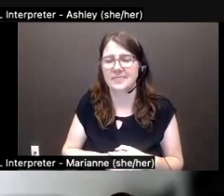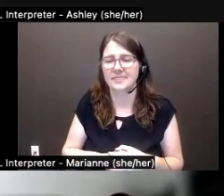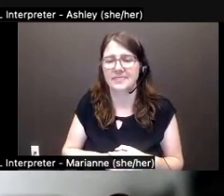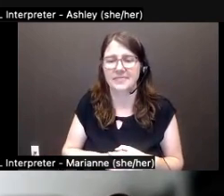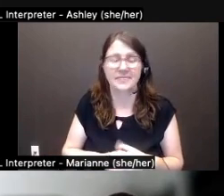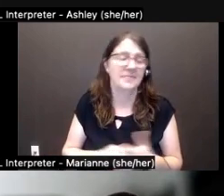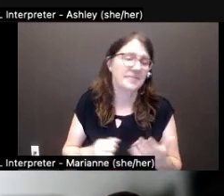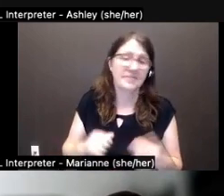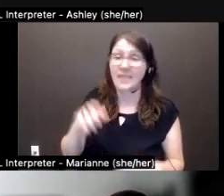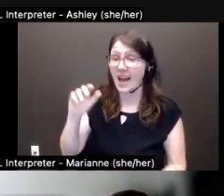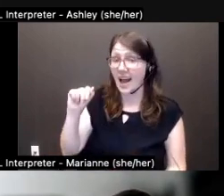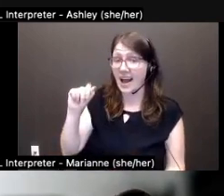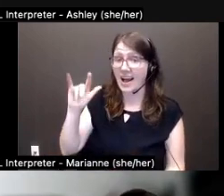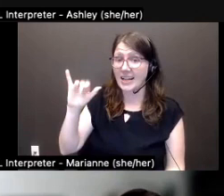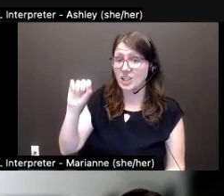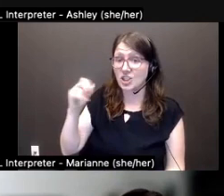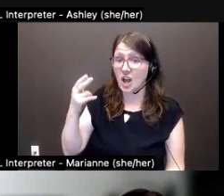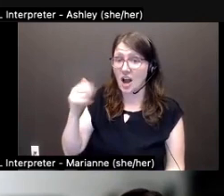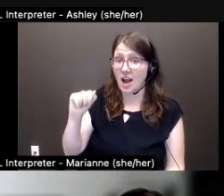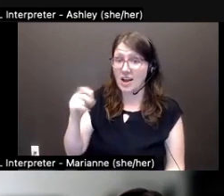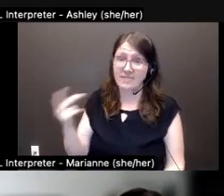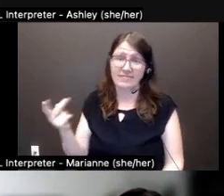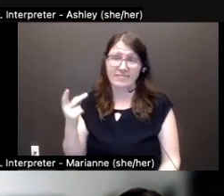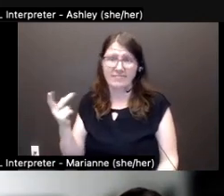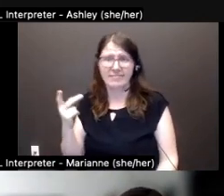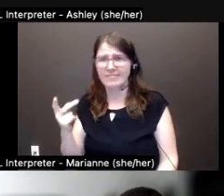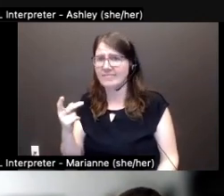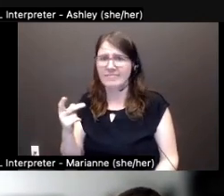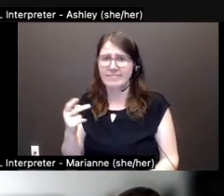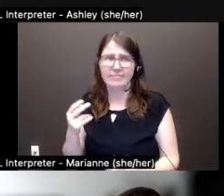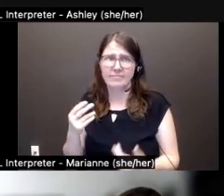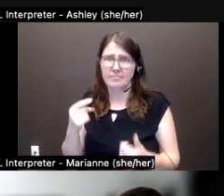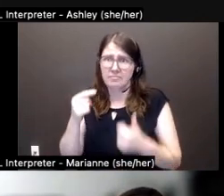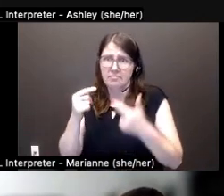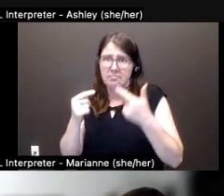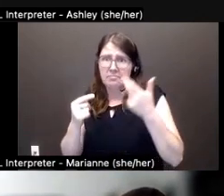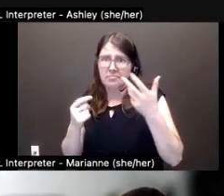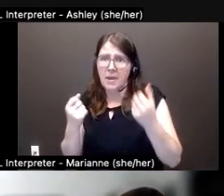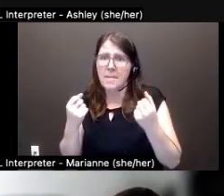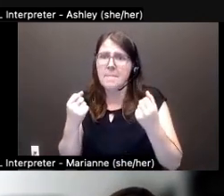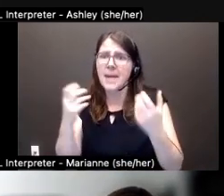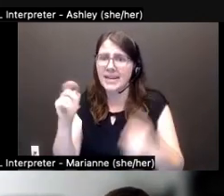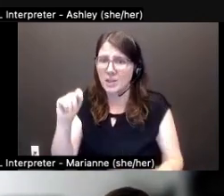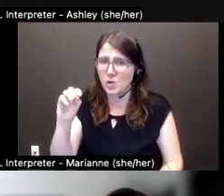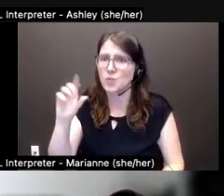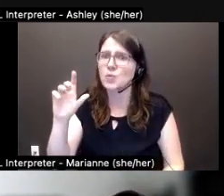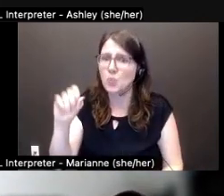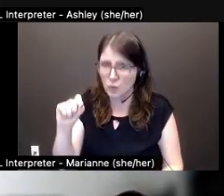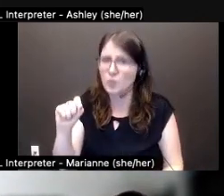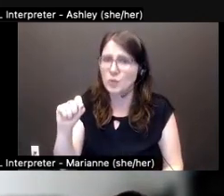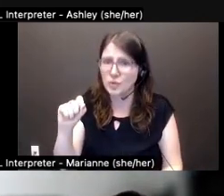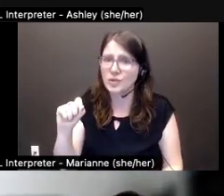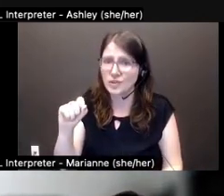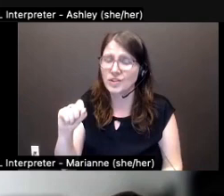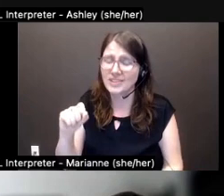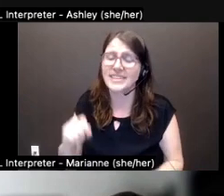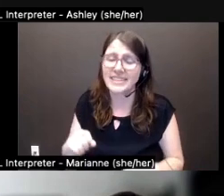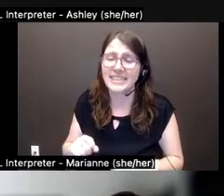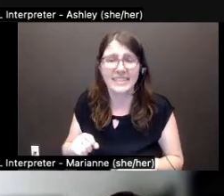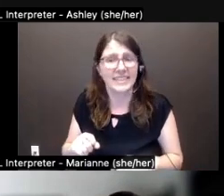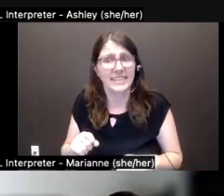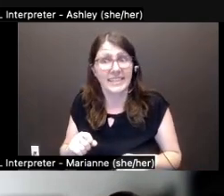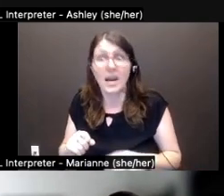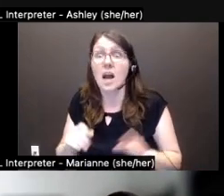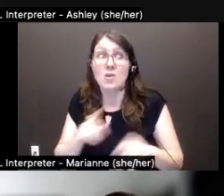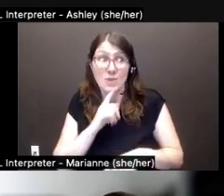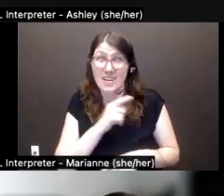and Alicia, and actually this training was happening on Fridays, like when people want to have their long